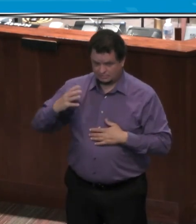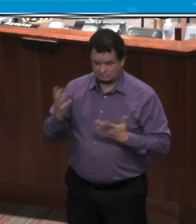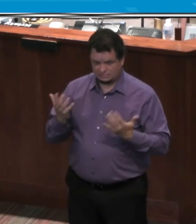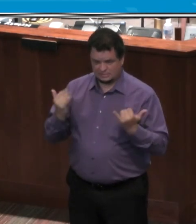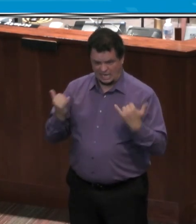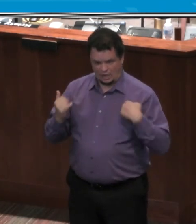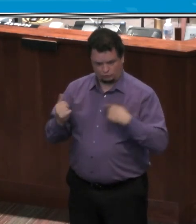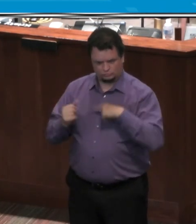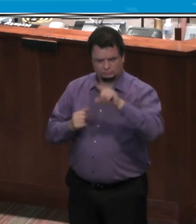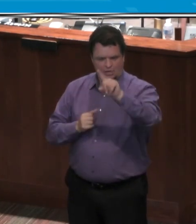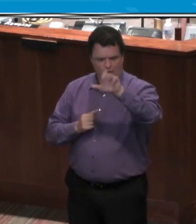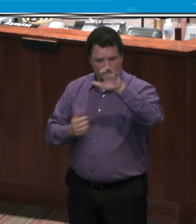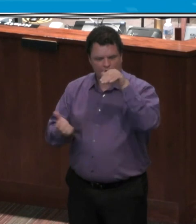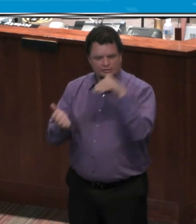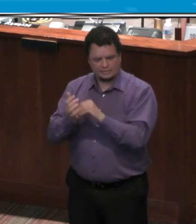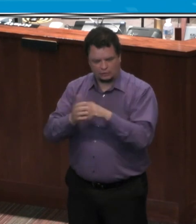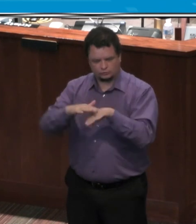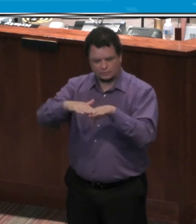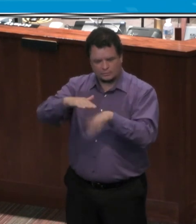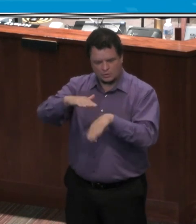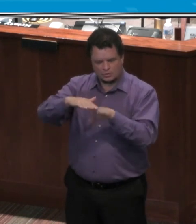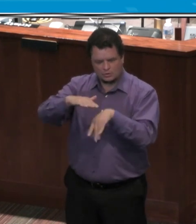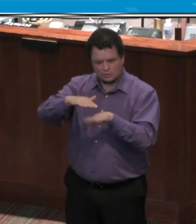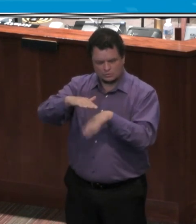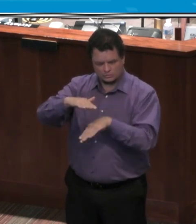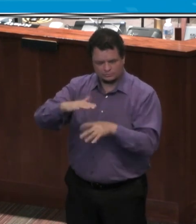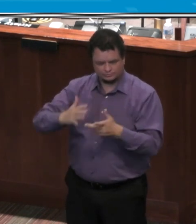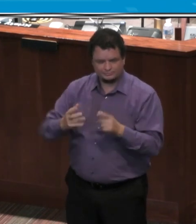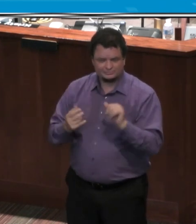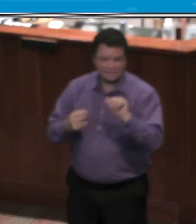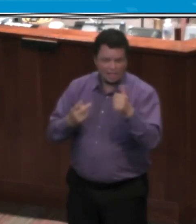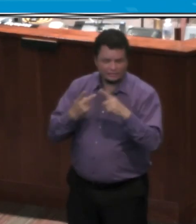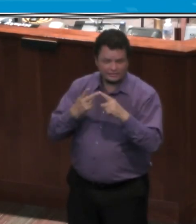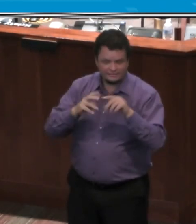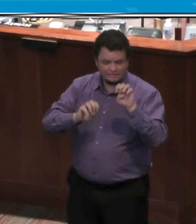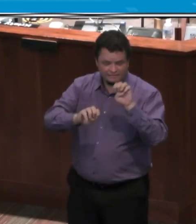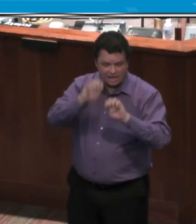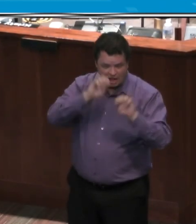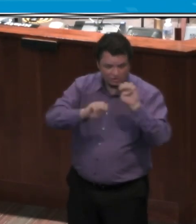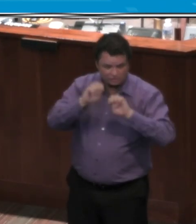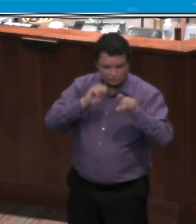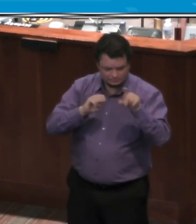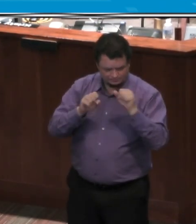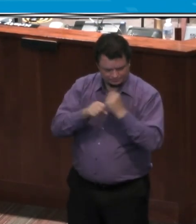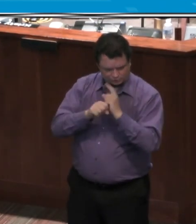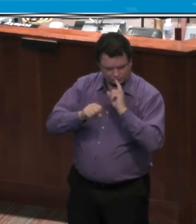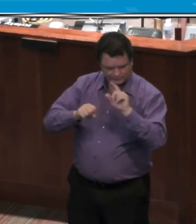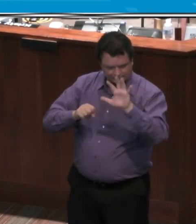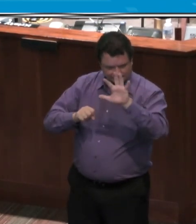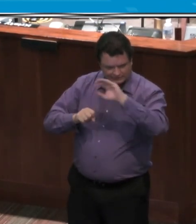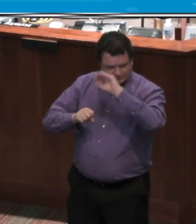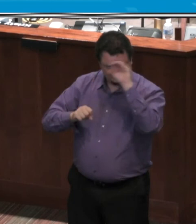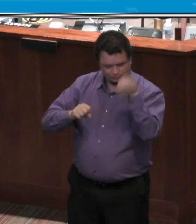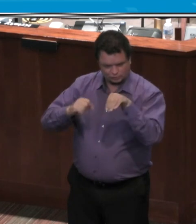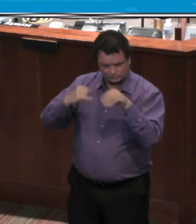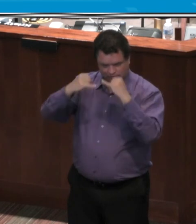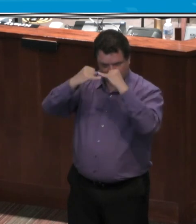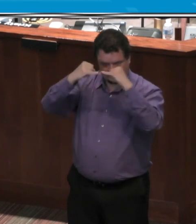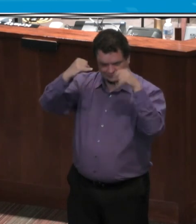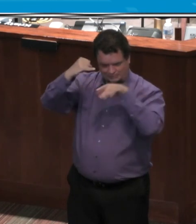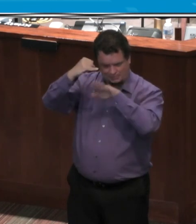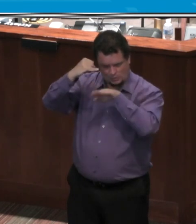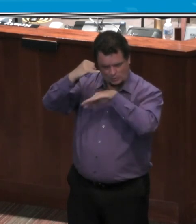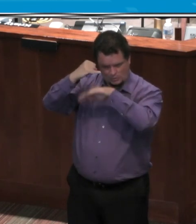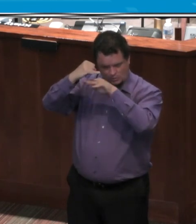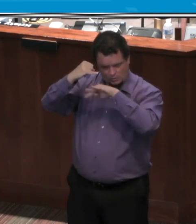also, another evaluation is being below 5% testing positivity, as well as